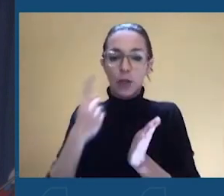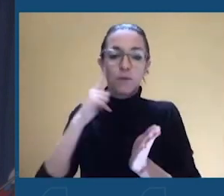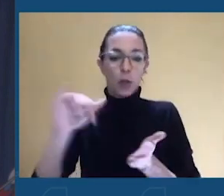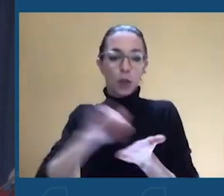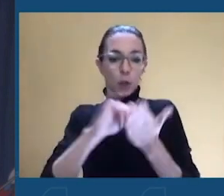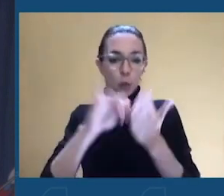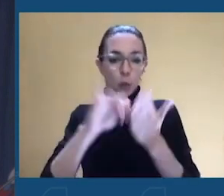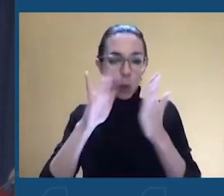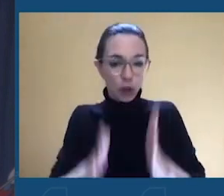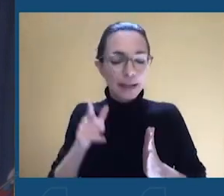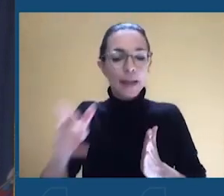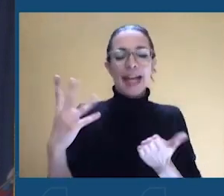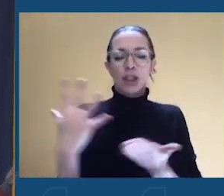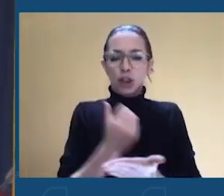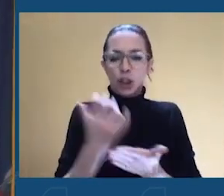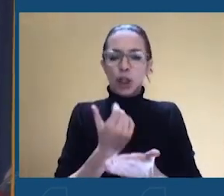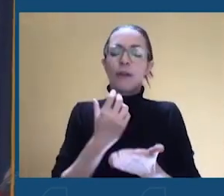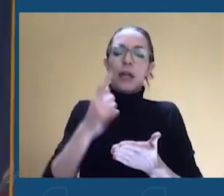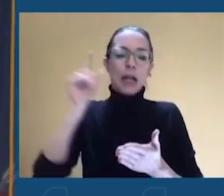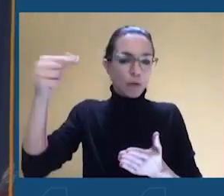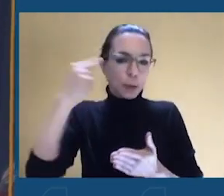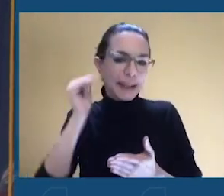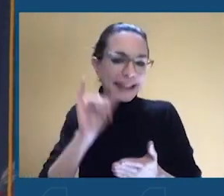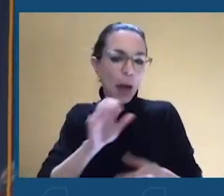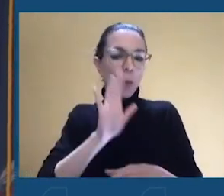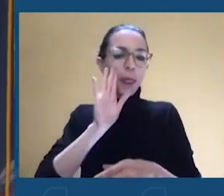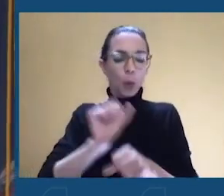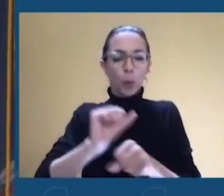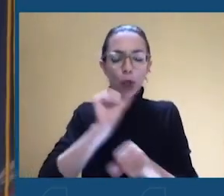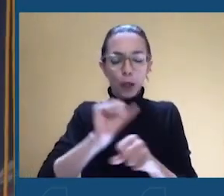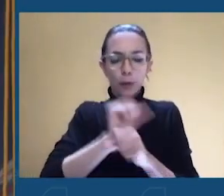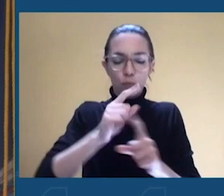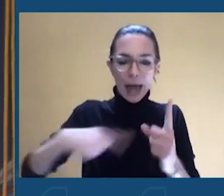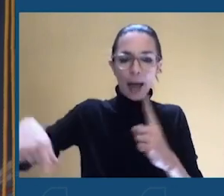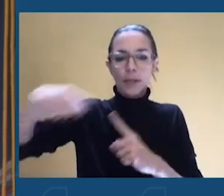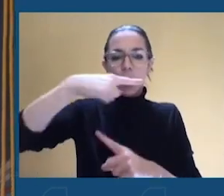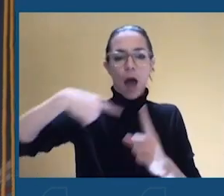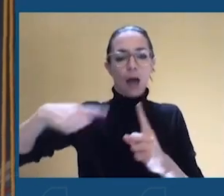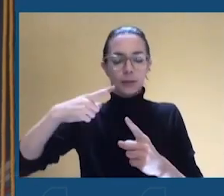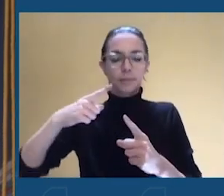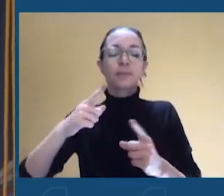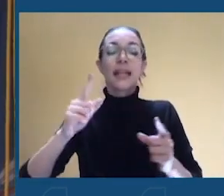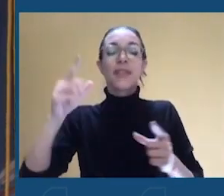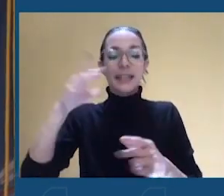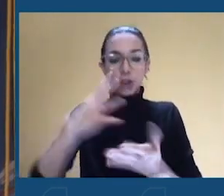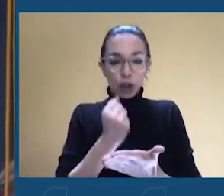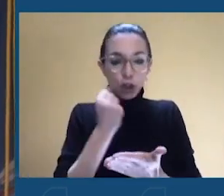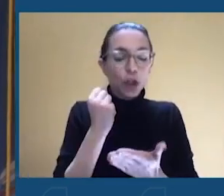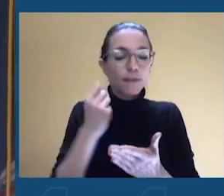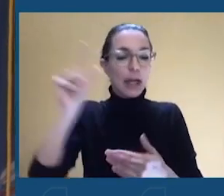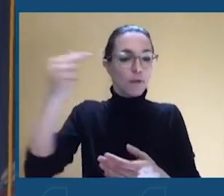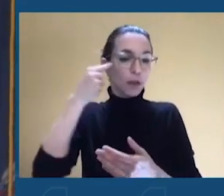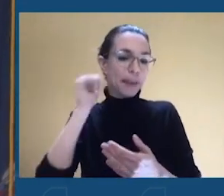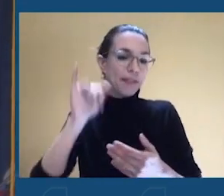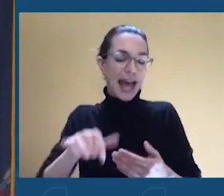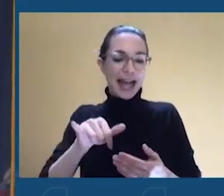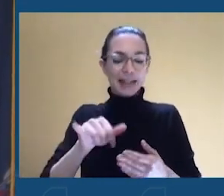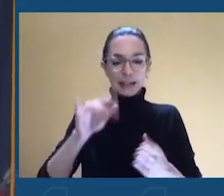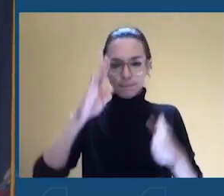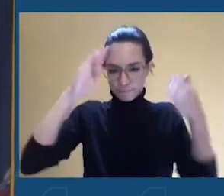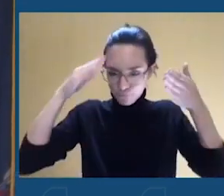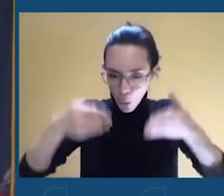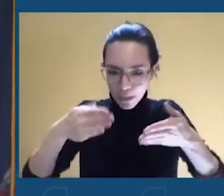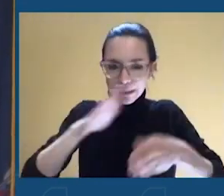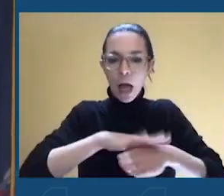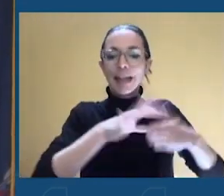work around the clock relentlessly to deliver results. They deserve a government that is laser-focused on leading New York's next